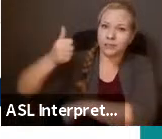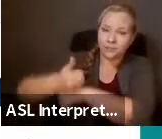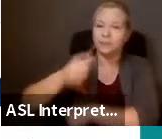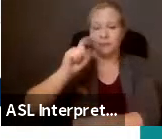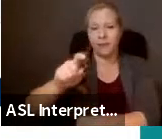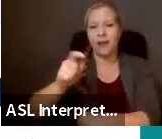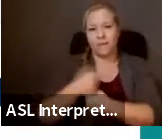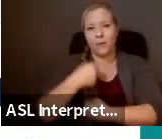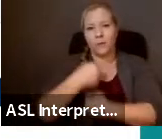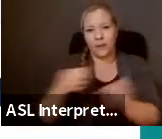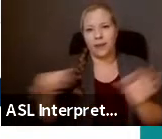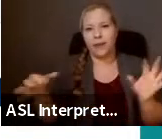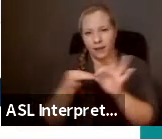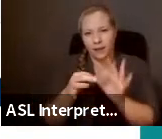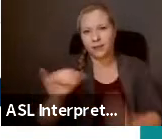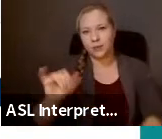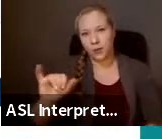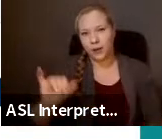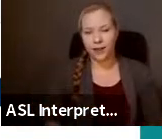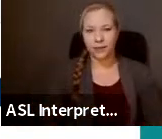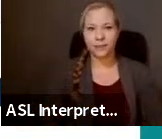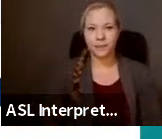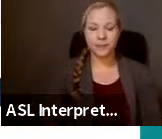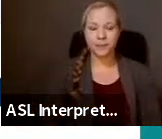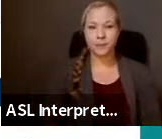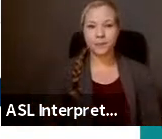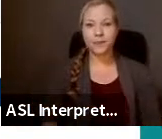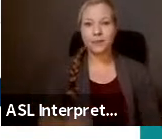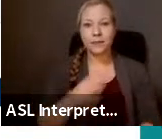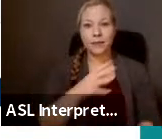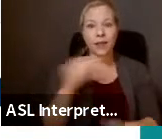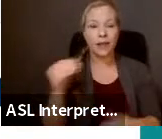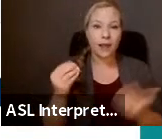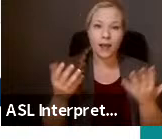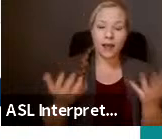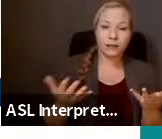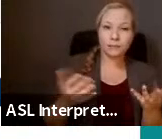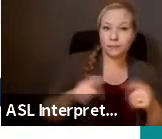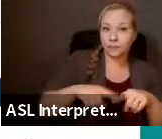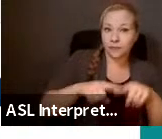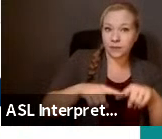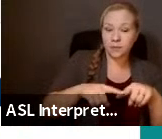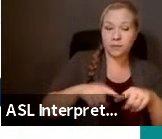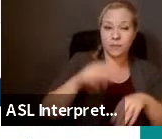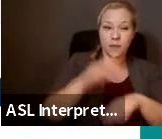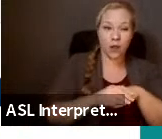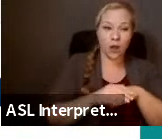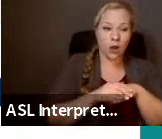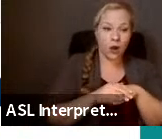right? And depending on the